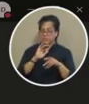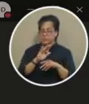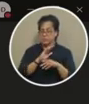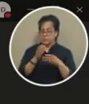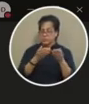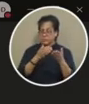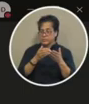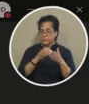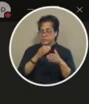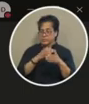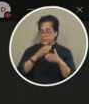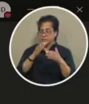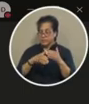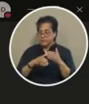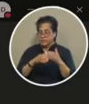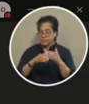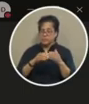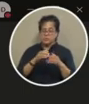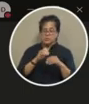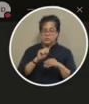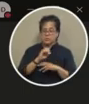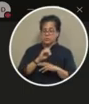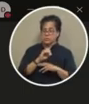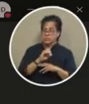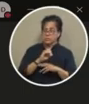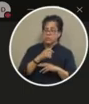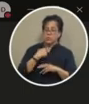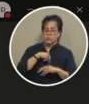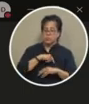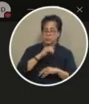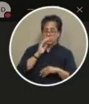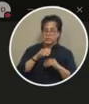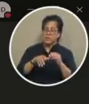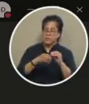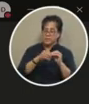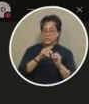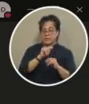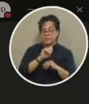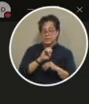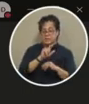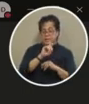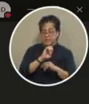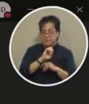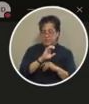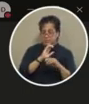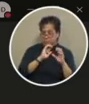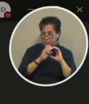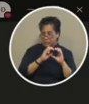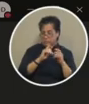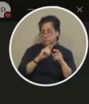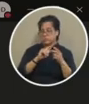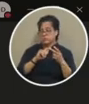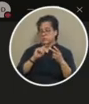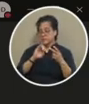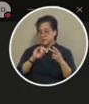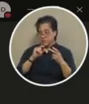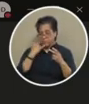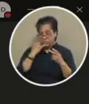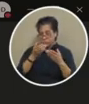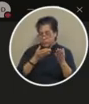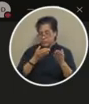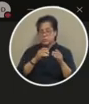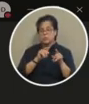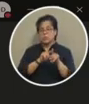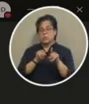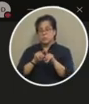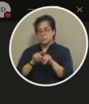full extent of the law, but it is not fail-safe. But we will add telecommunication and cell phone service to that. And if I may